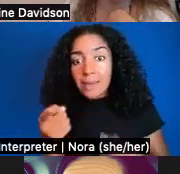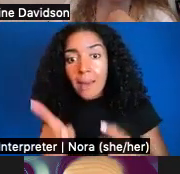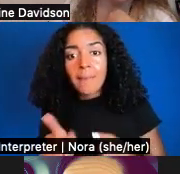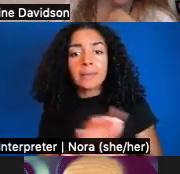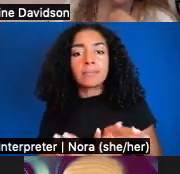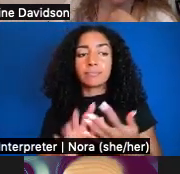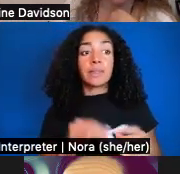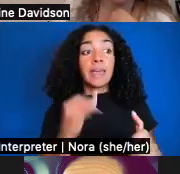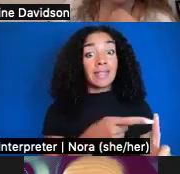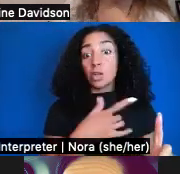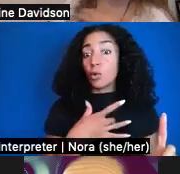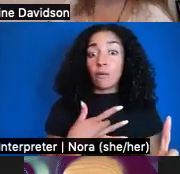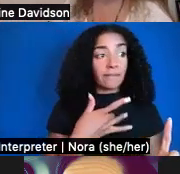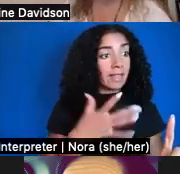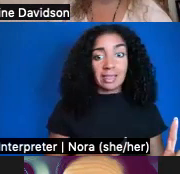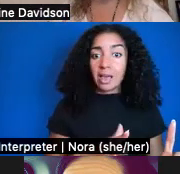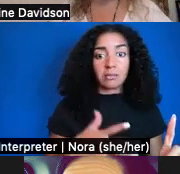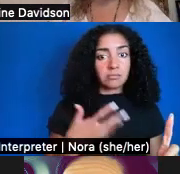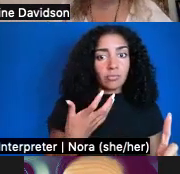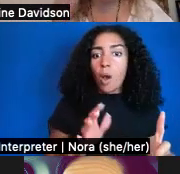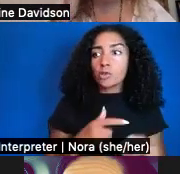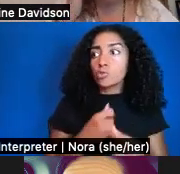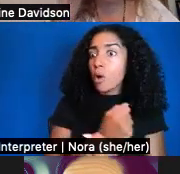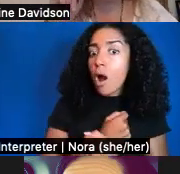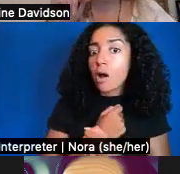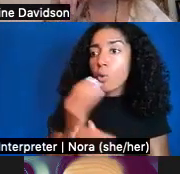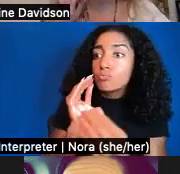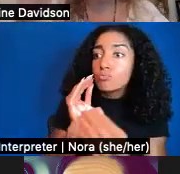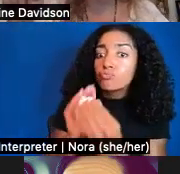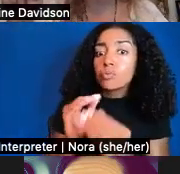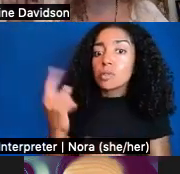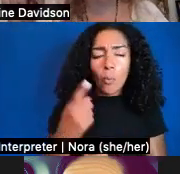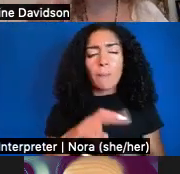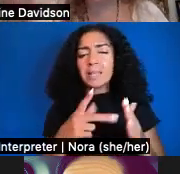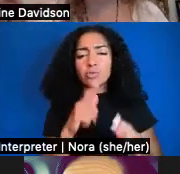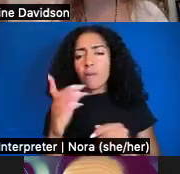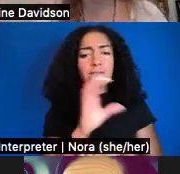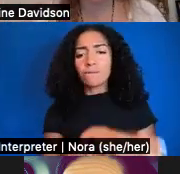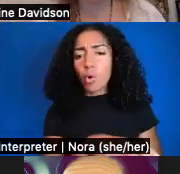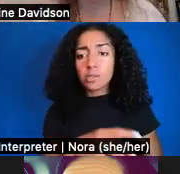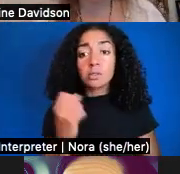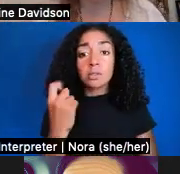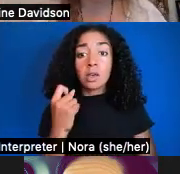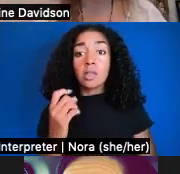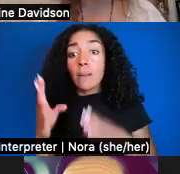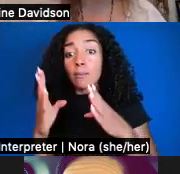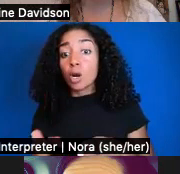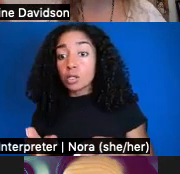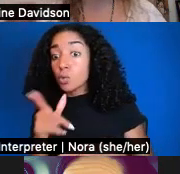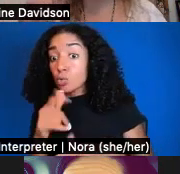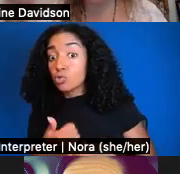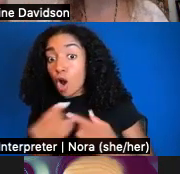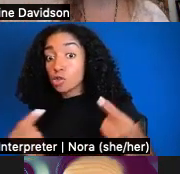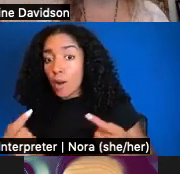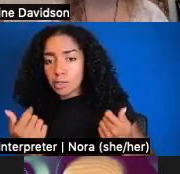and kisses or whatever to somebody, don't make them do that, right? Because the harm doer is looking for those cues.